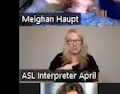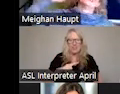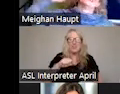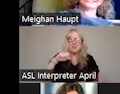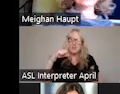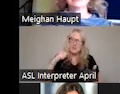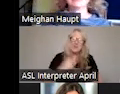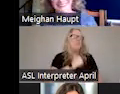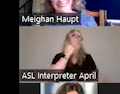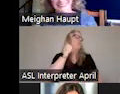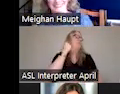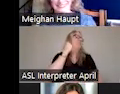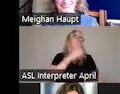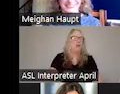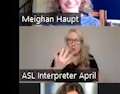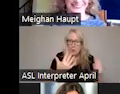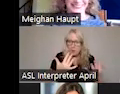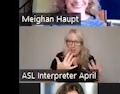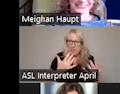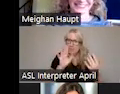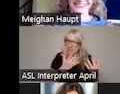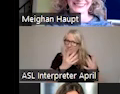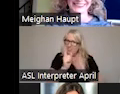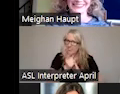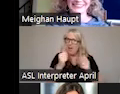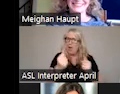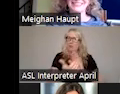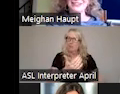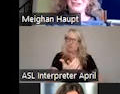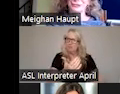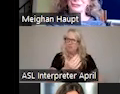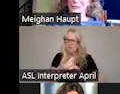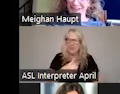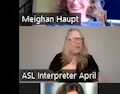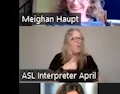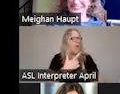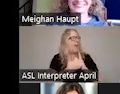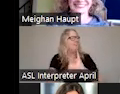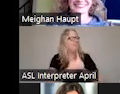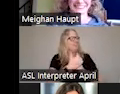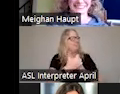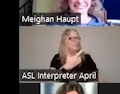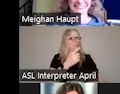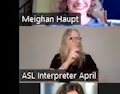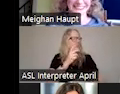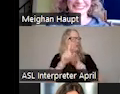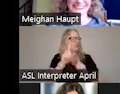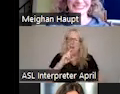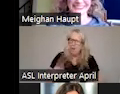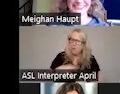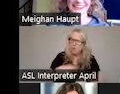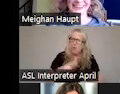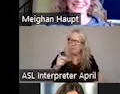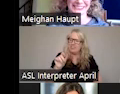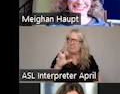Oh, Ah, okay, but wait a second. I just want to give you a little bit of kudos. is this Because a trick when you question? push, is it, of course, David Covington made